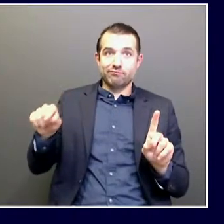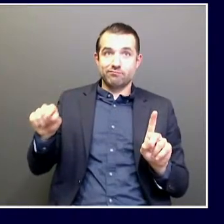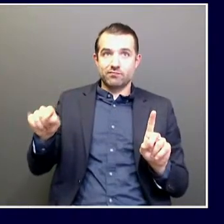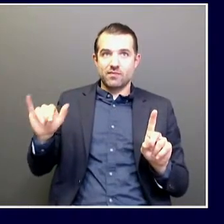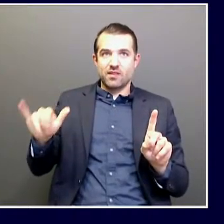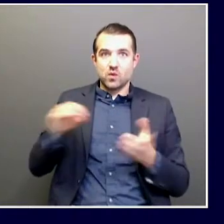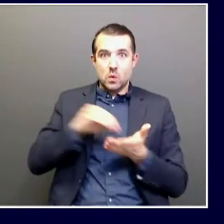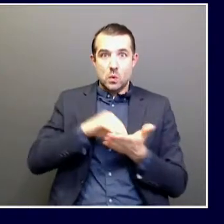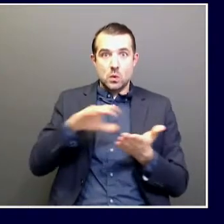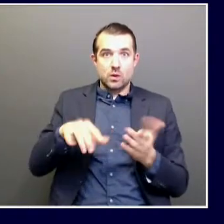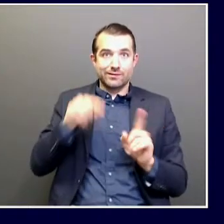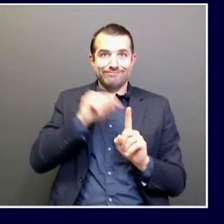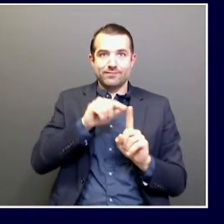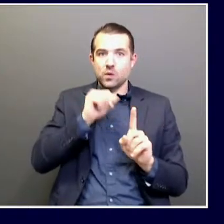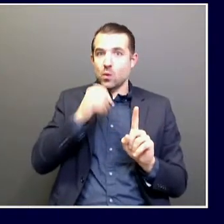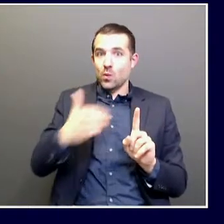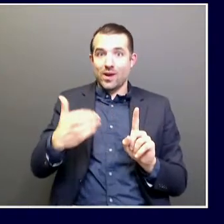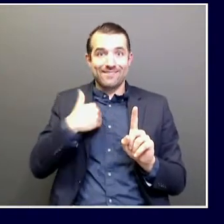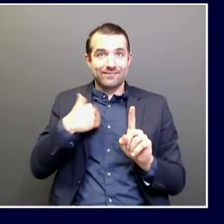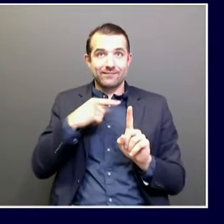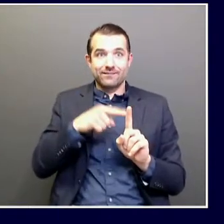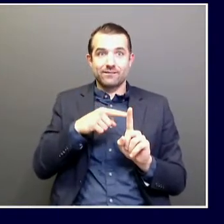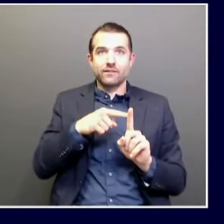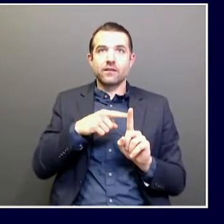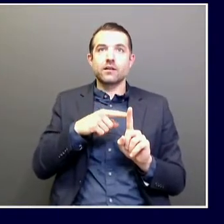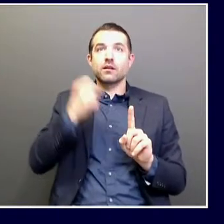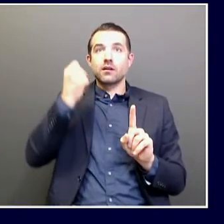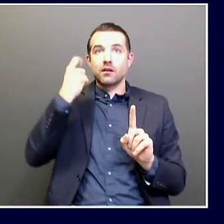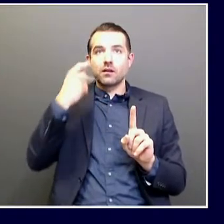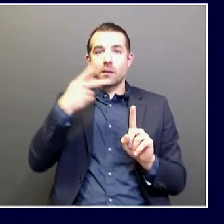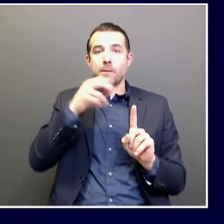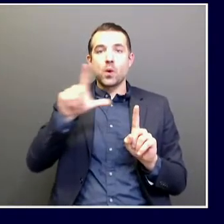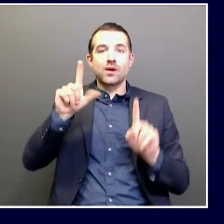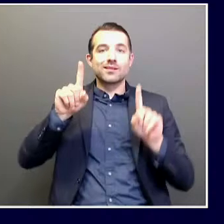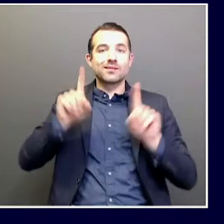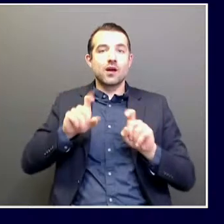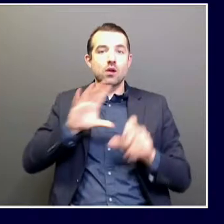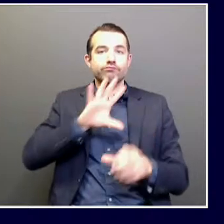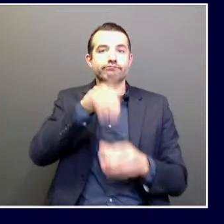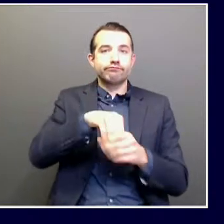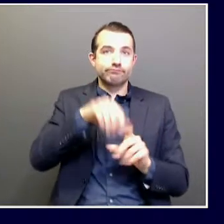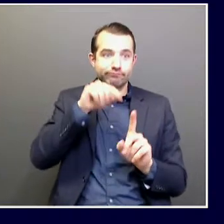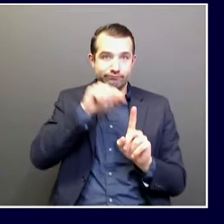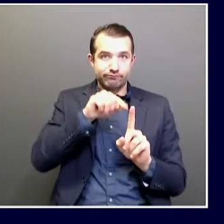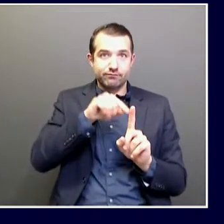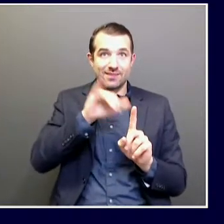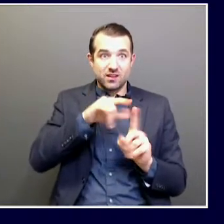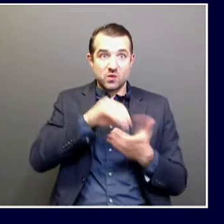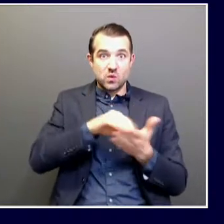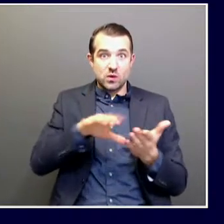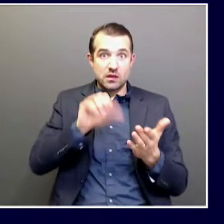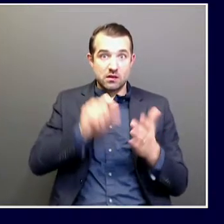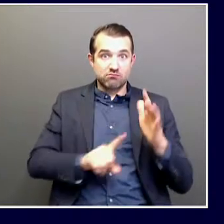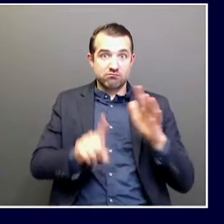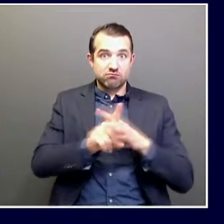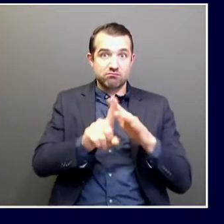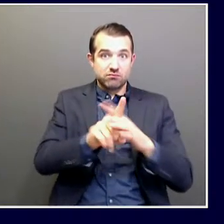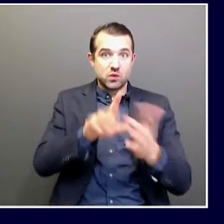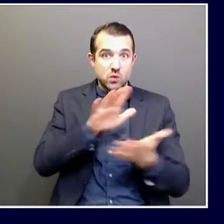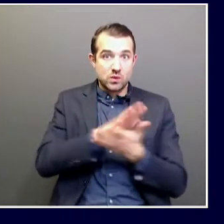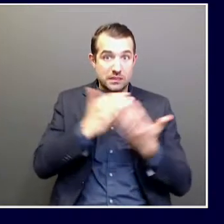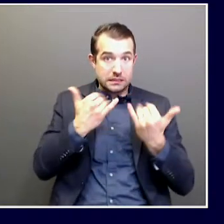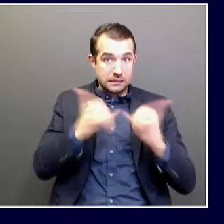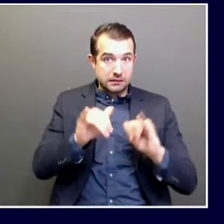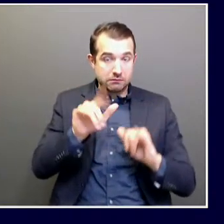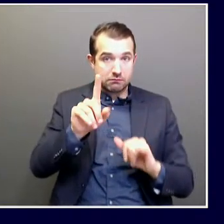also with the pooled testing program. But I'm wondering if that changes now because of, if